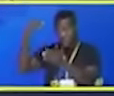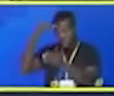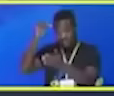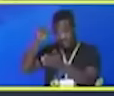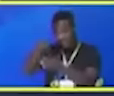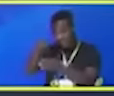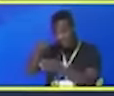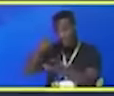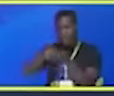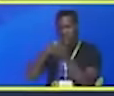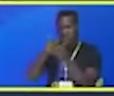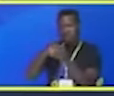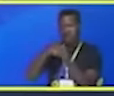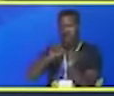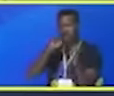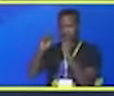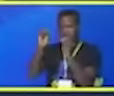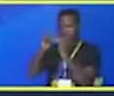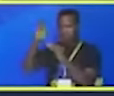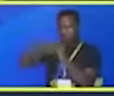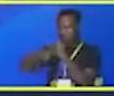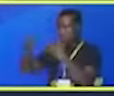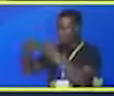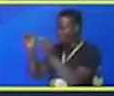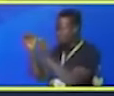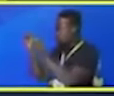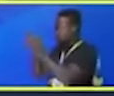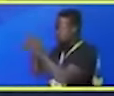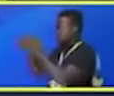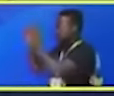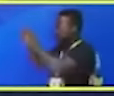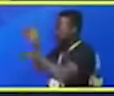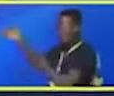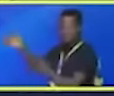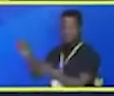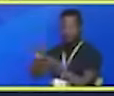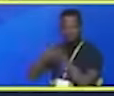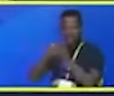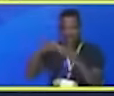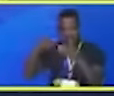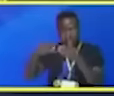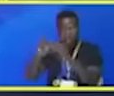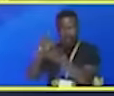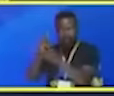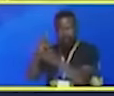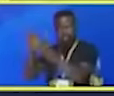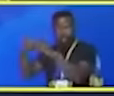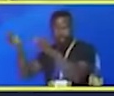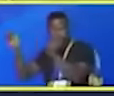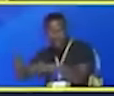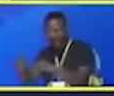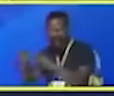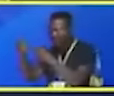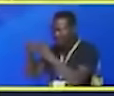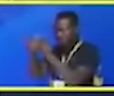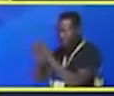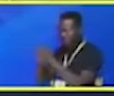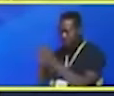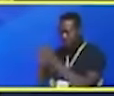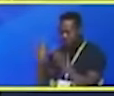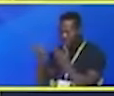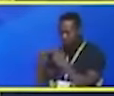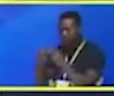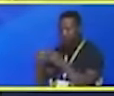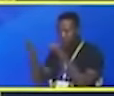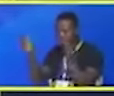inside has more power than all other doors. The door to the kitchen can be open. The door to the living room can be open.